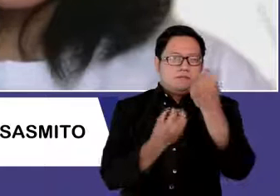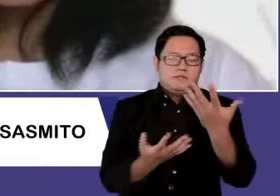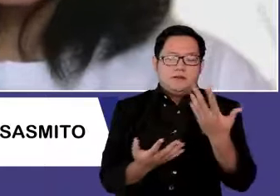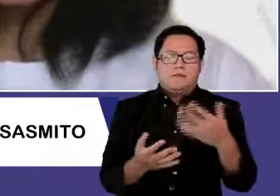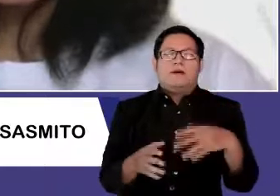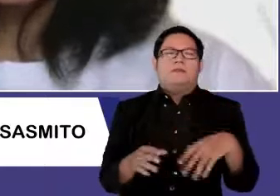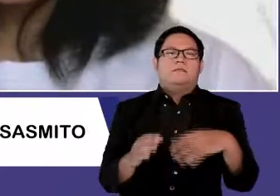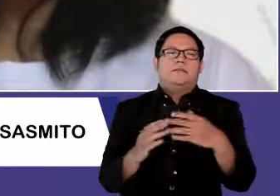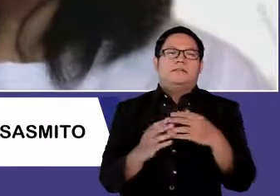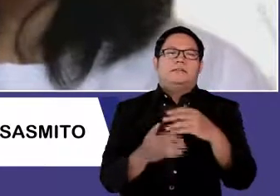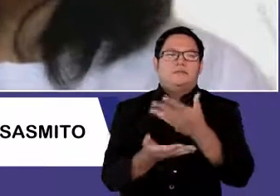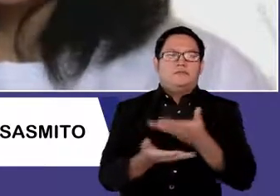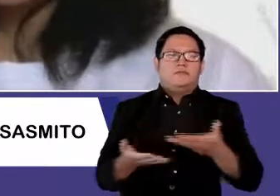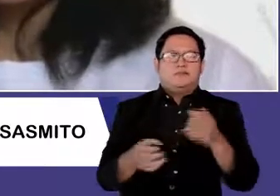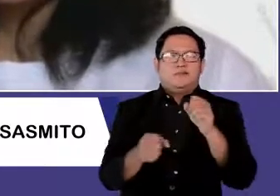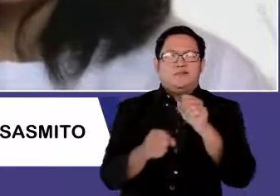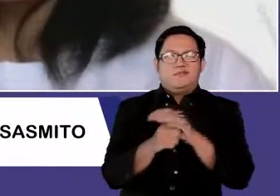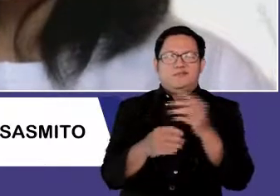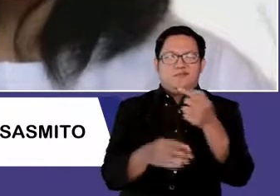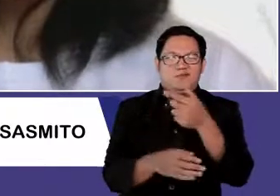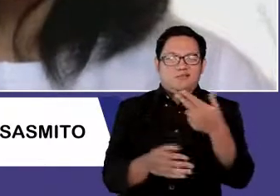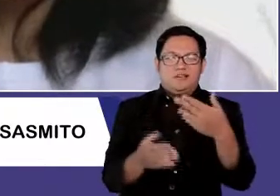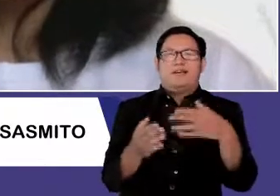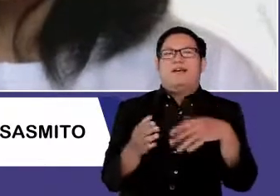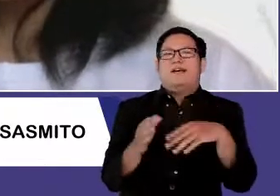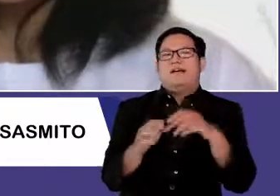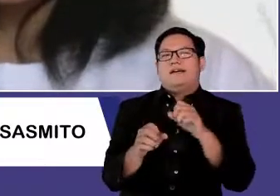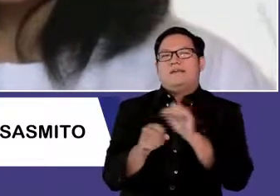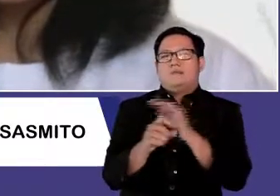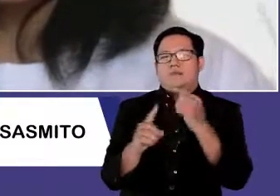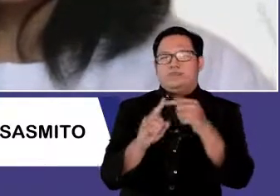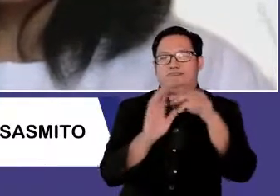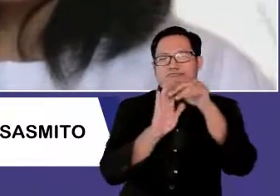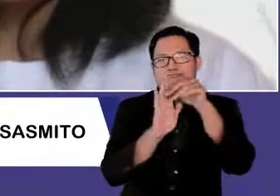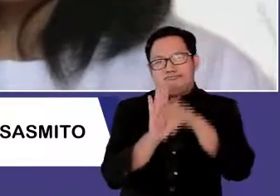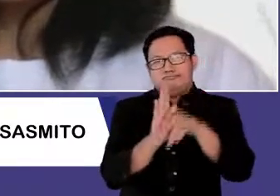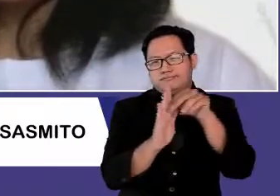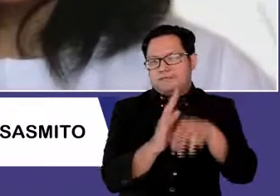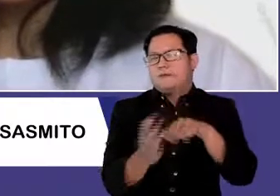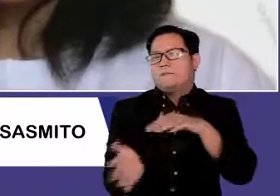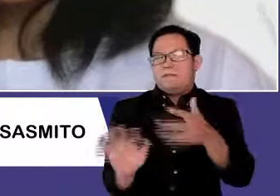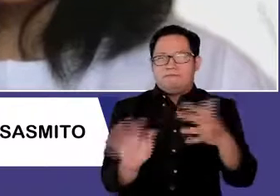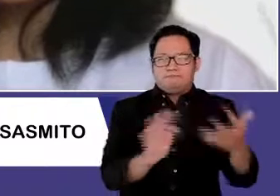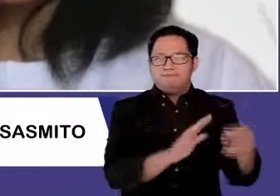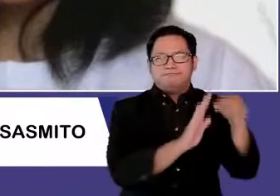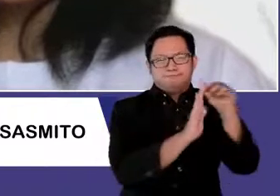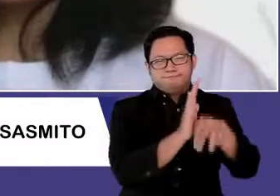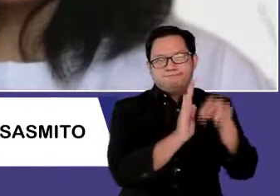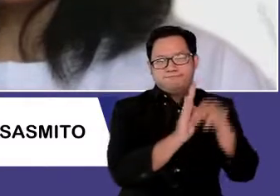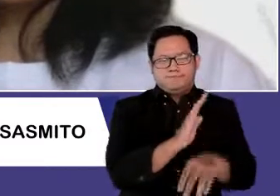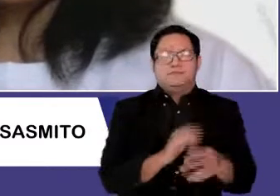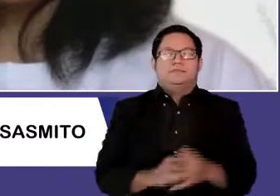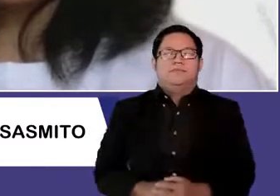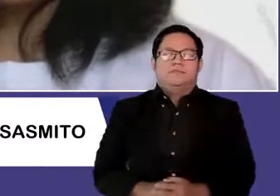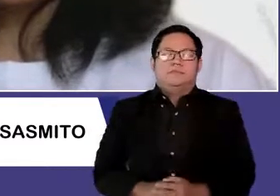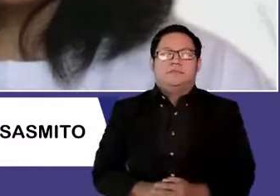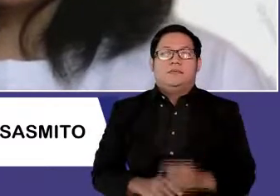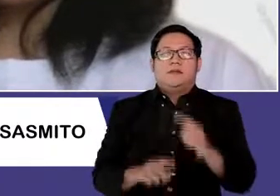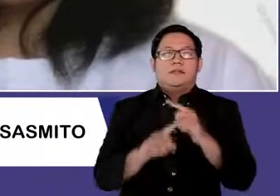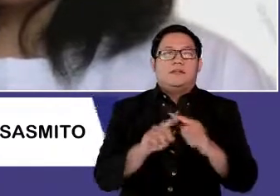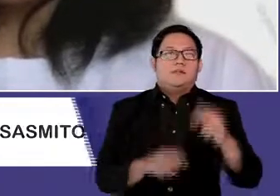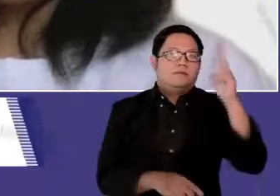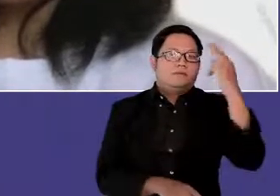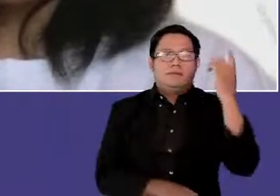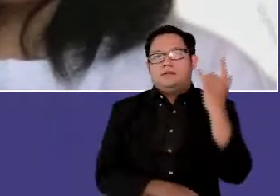of the testing and tracing that continues to increase. Nevertheless, the government will continue to